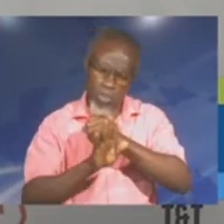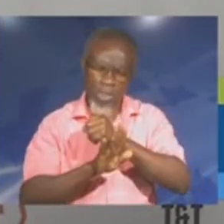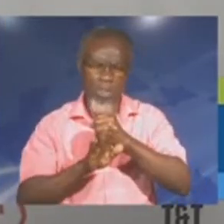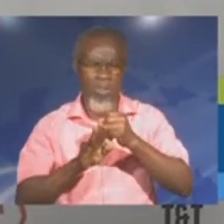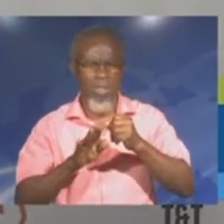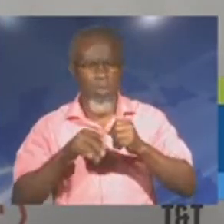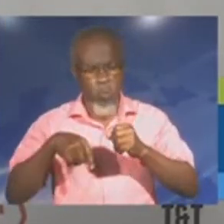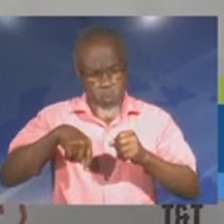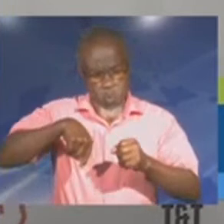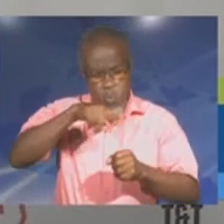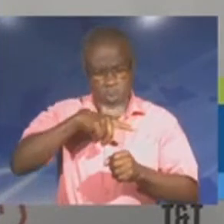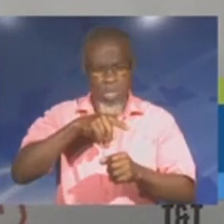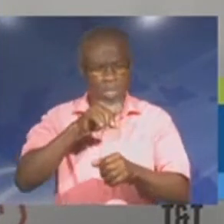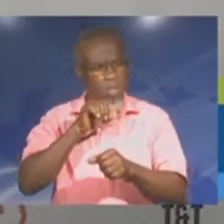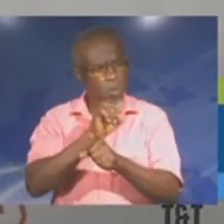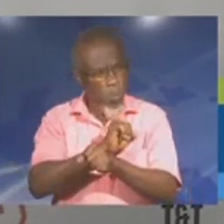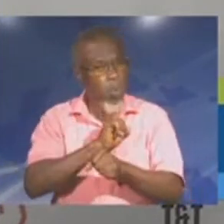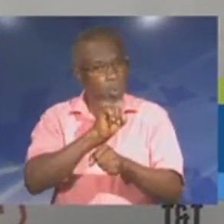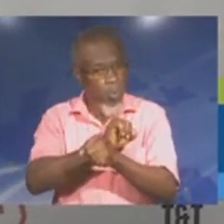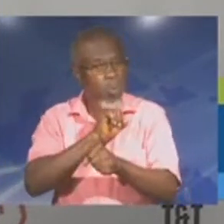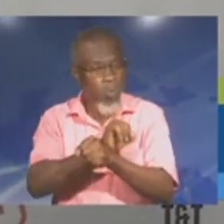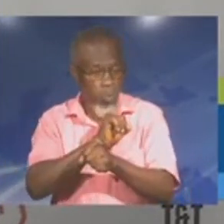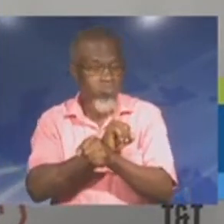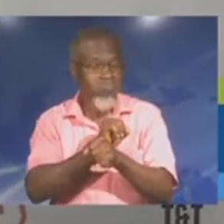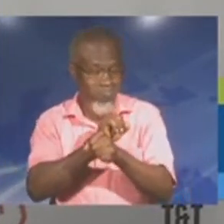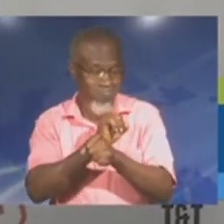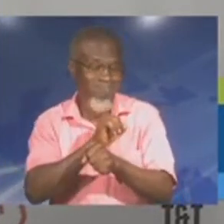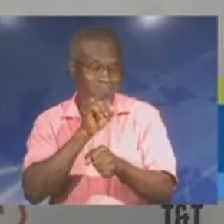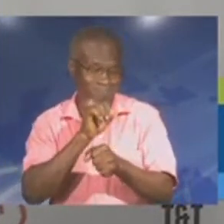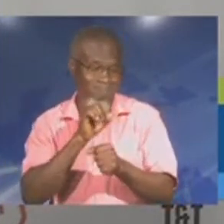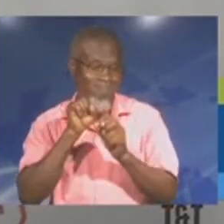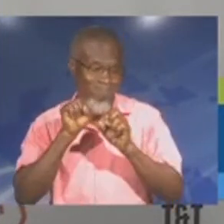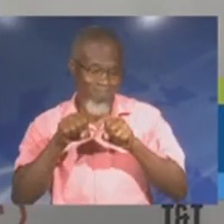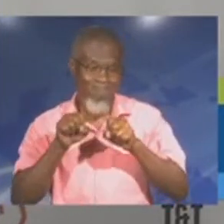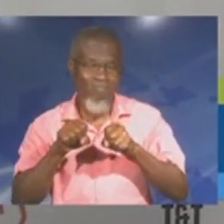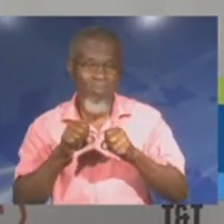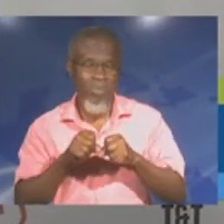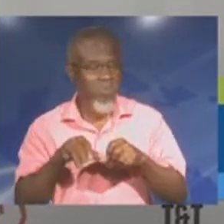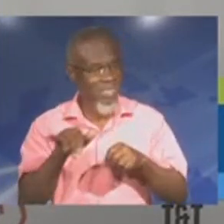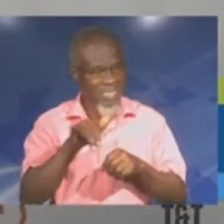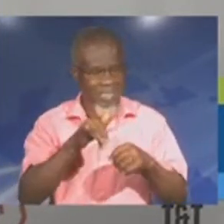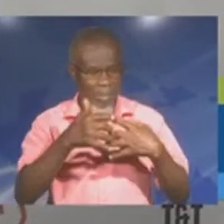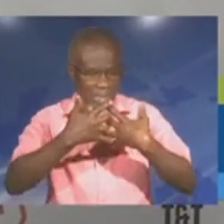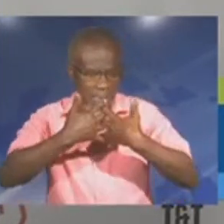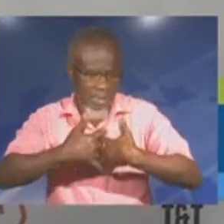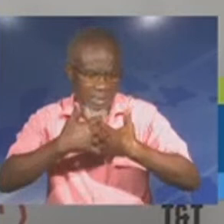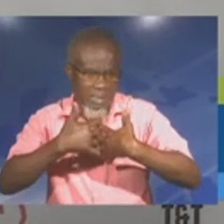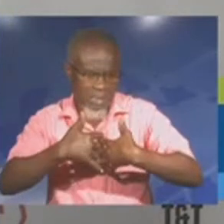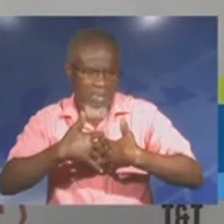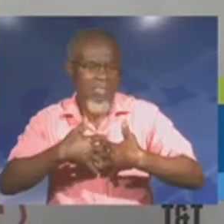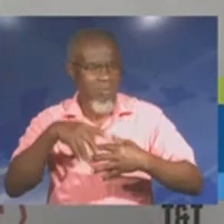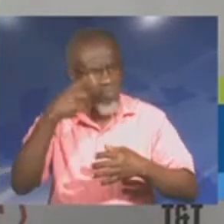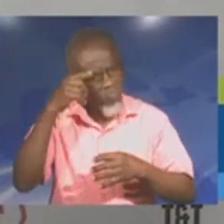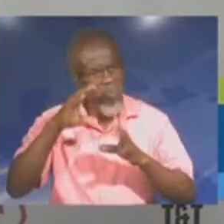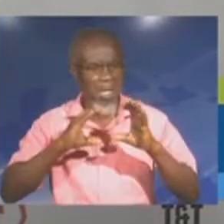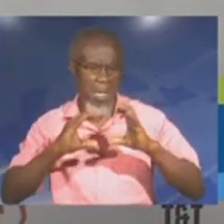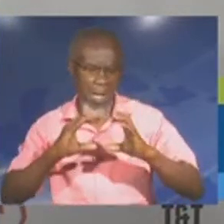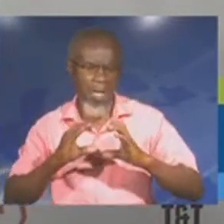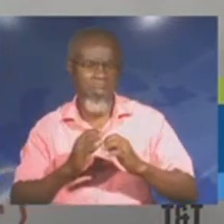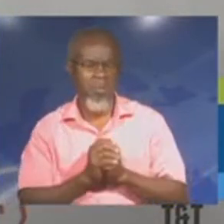engine room of the health system and are required to respond to health needs of individuals, communities, and the